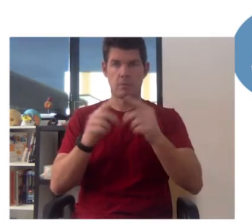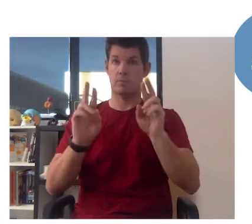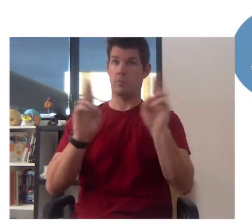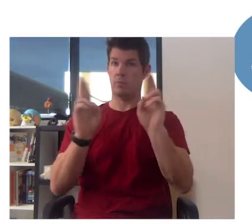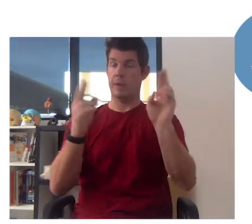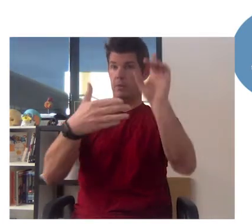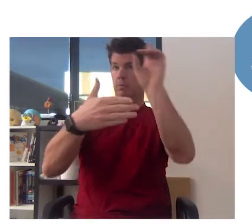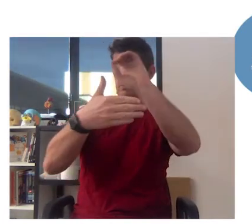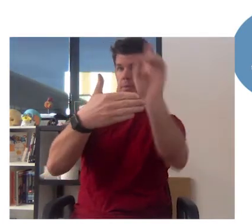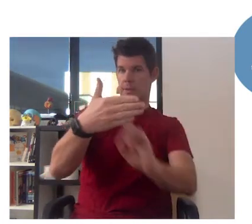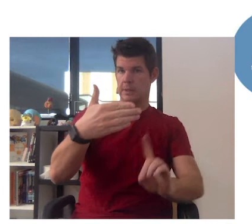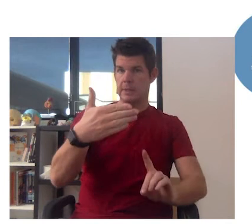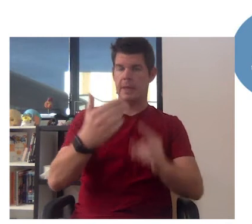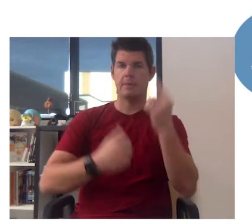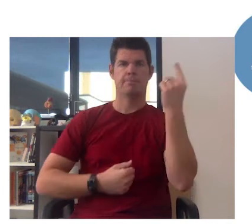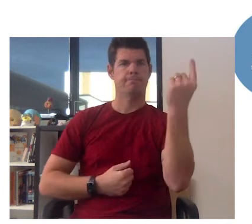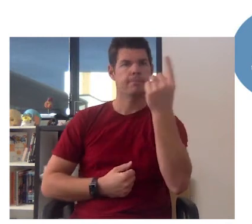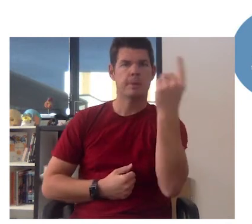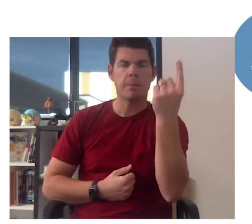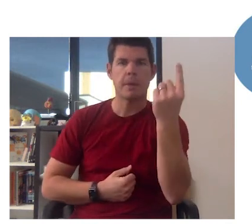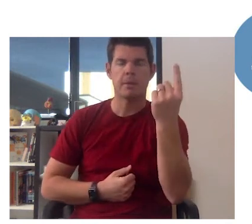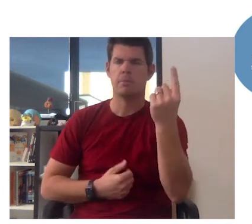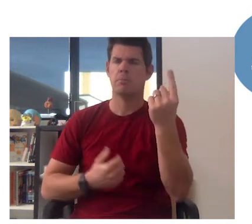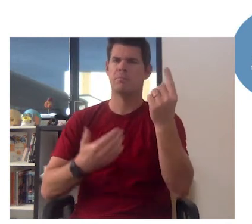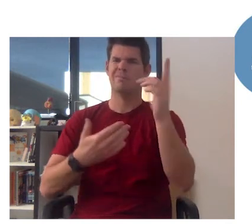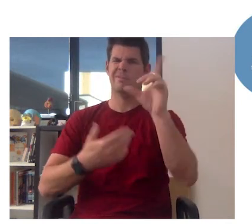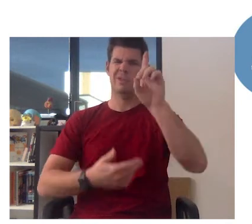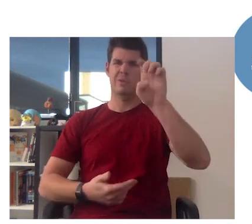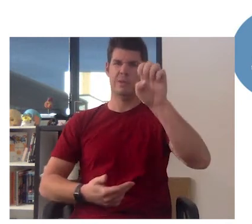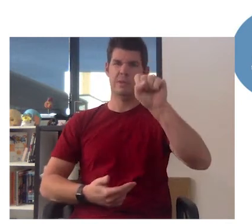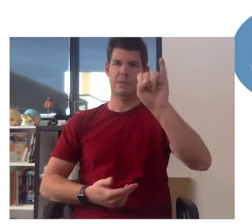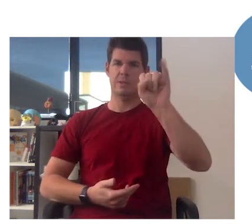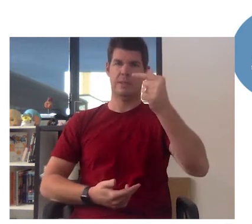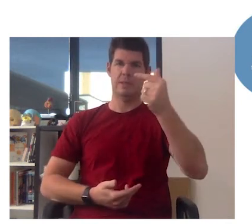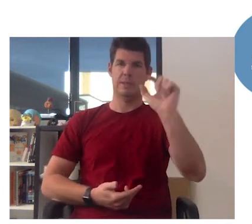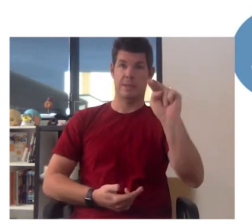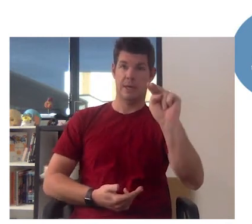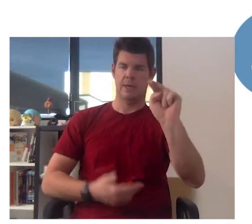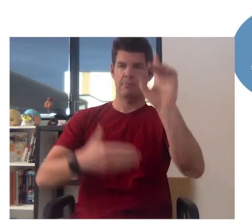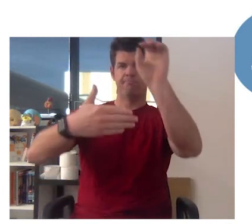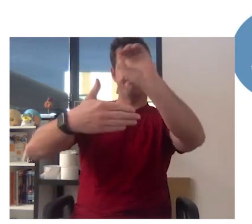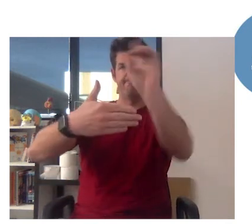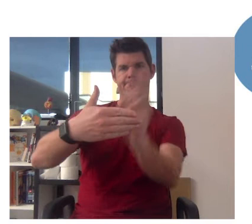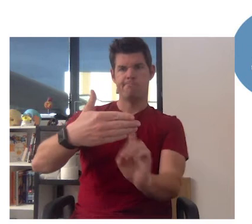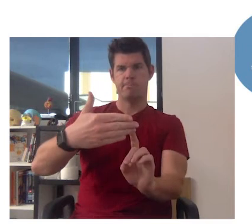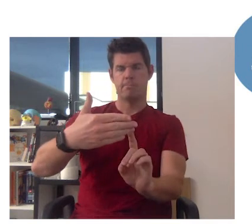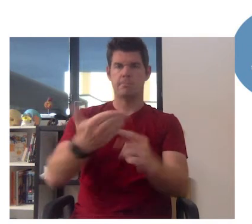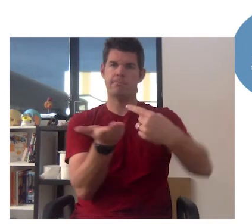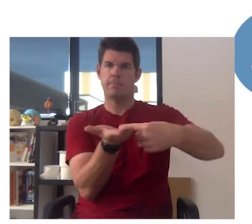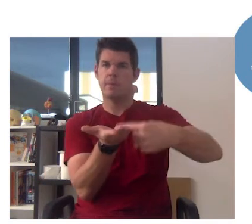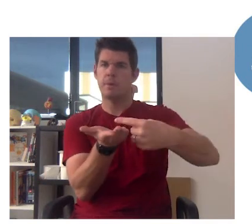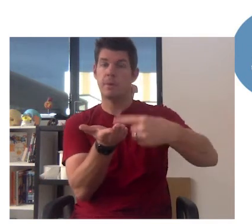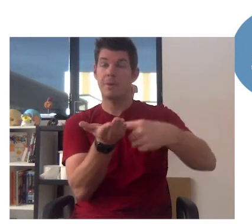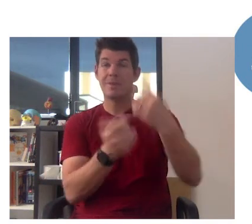to this concept of design that we want to talk about as we work our way through all of our